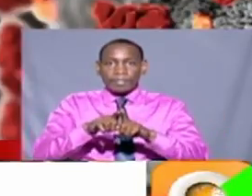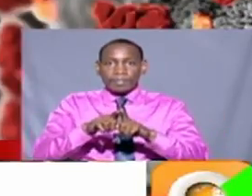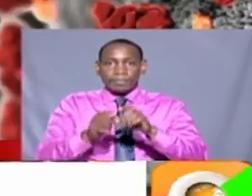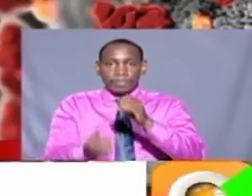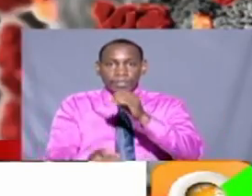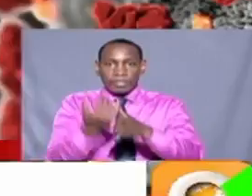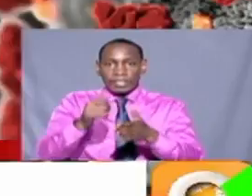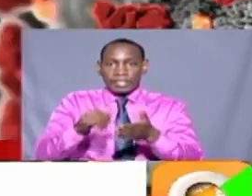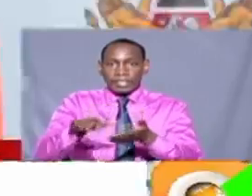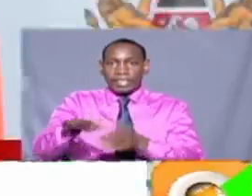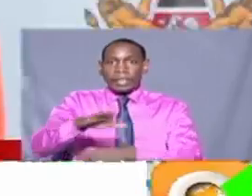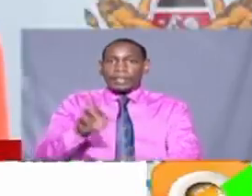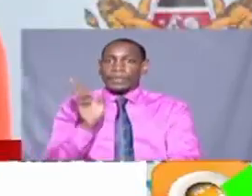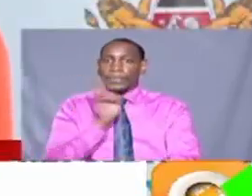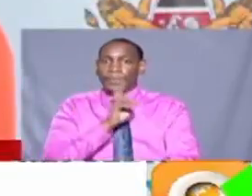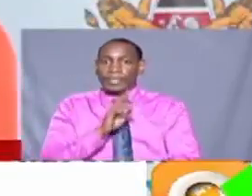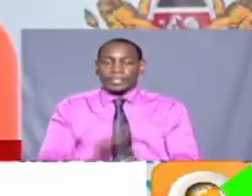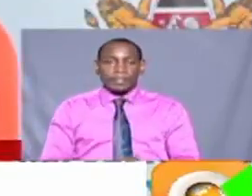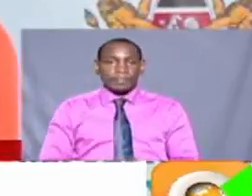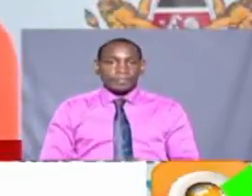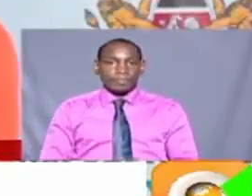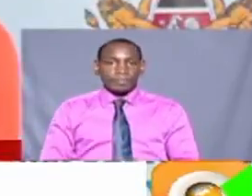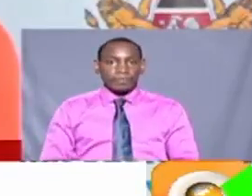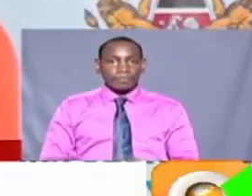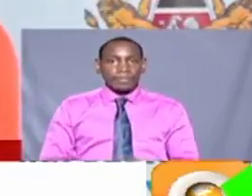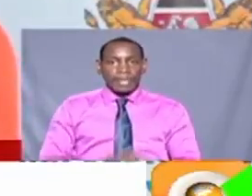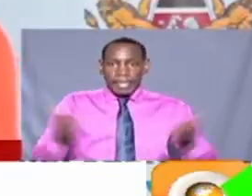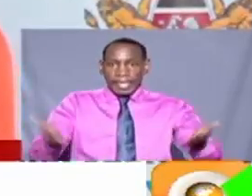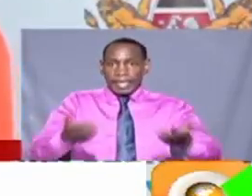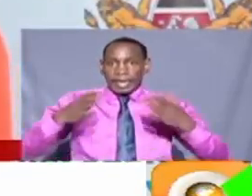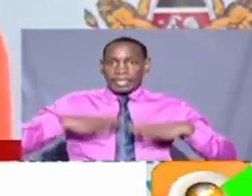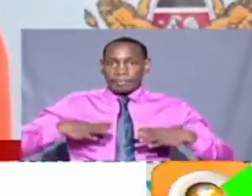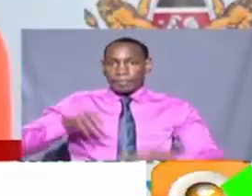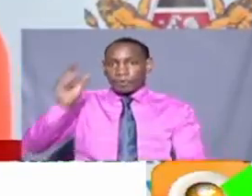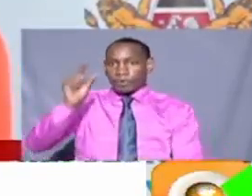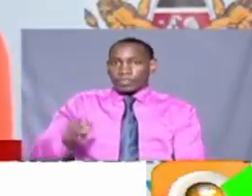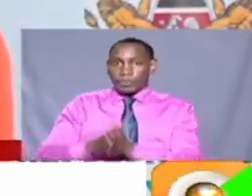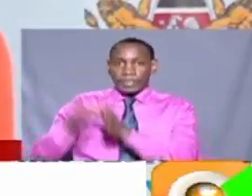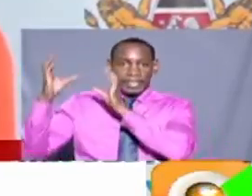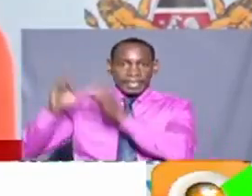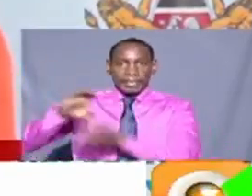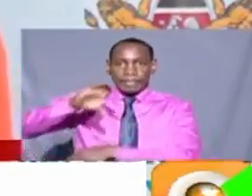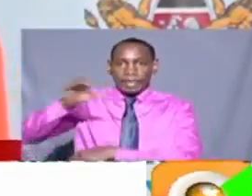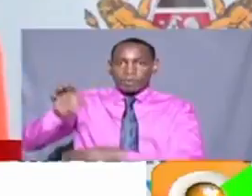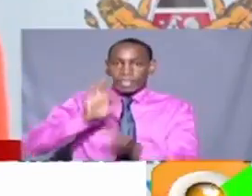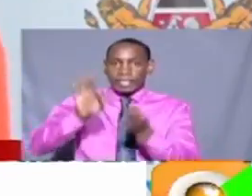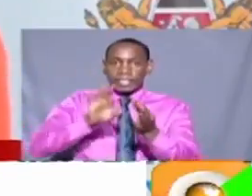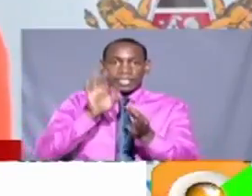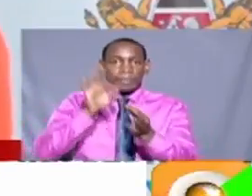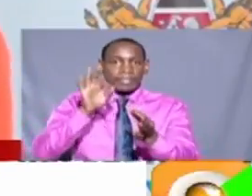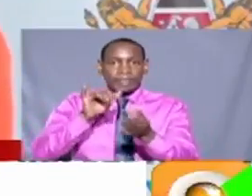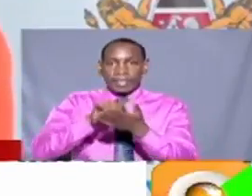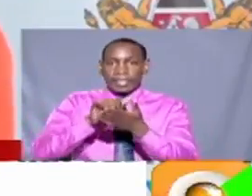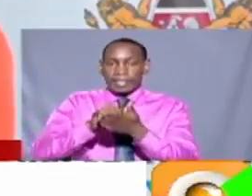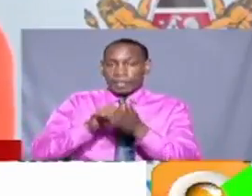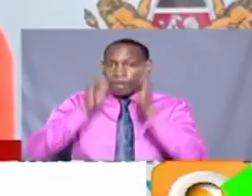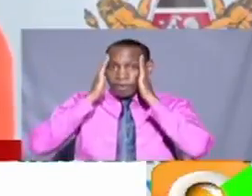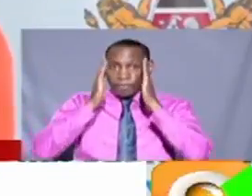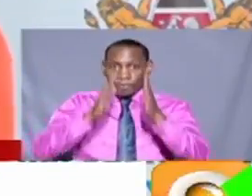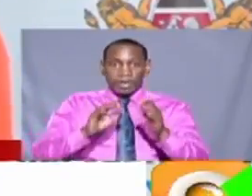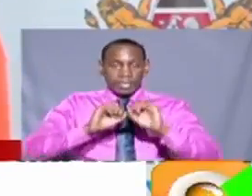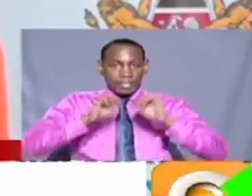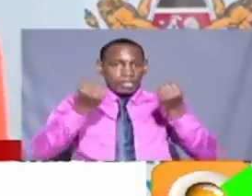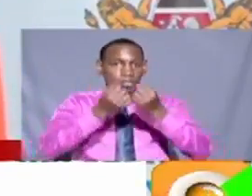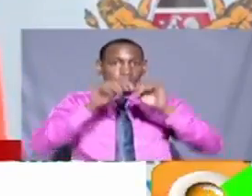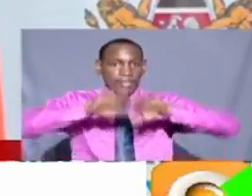in the high-risk areas. I therefore urge people at the coast and Kilifi counties in particular to observe